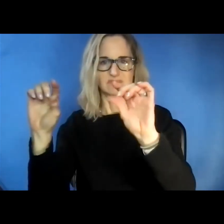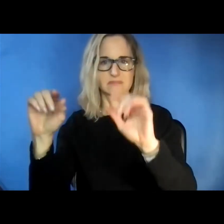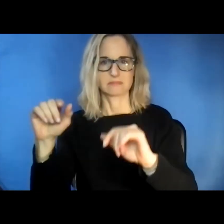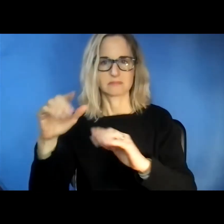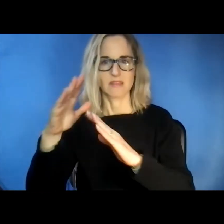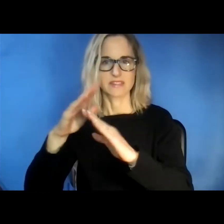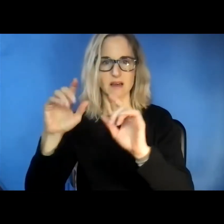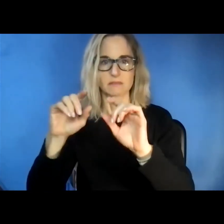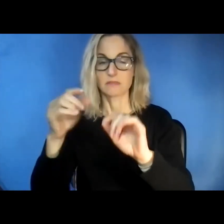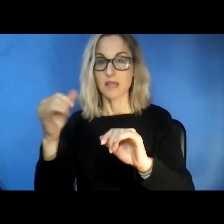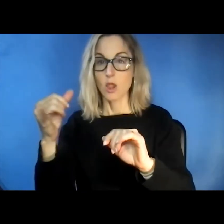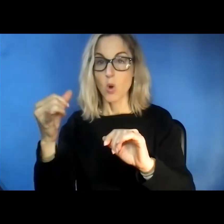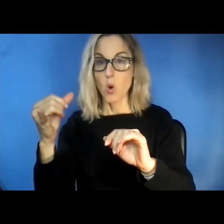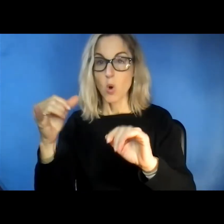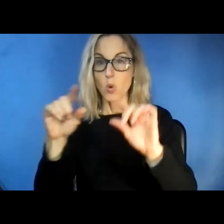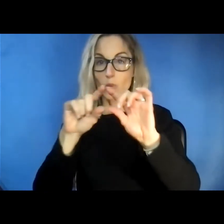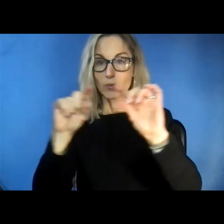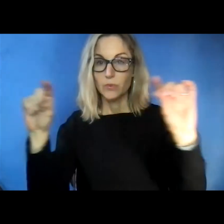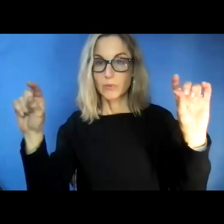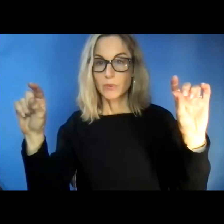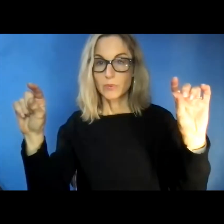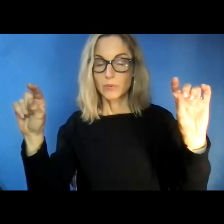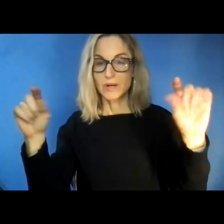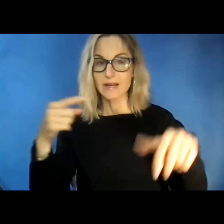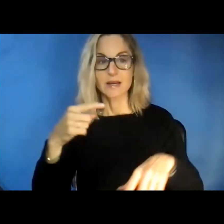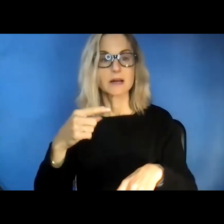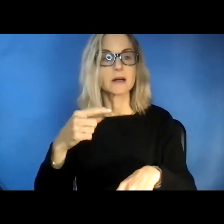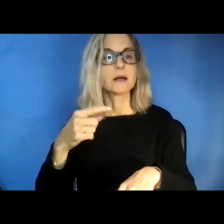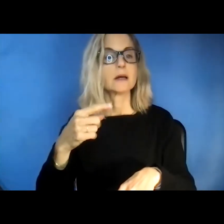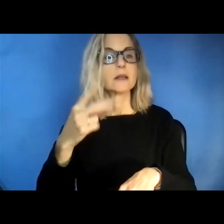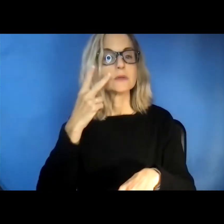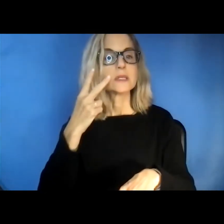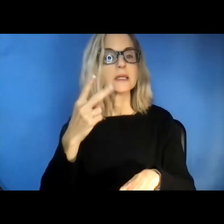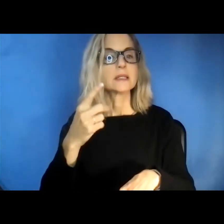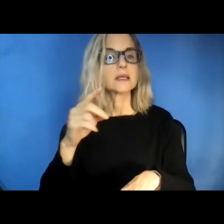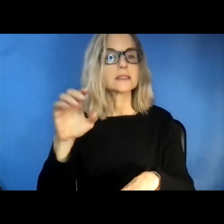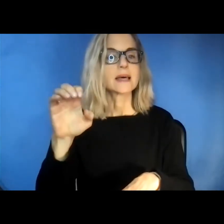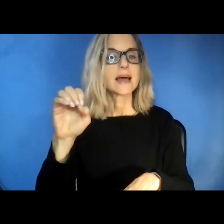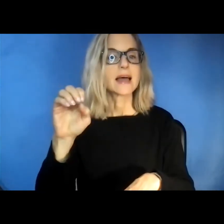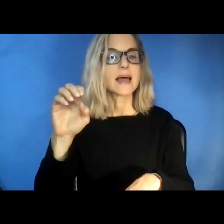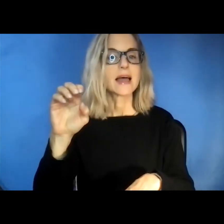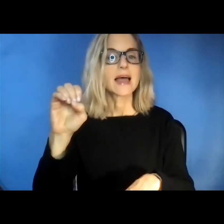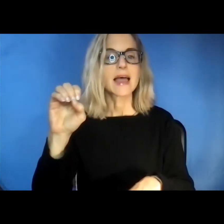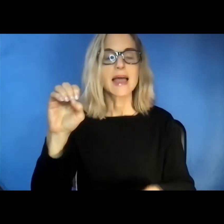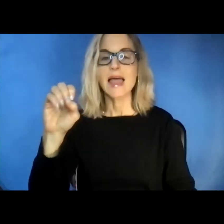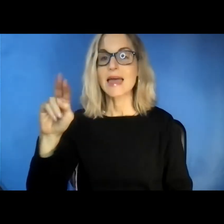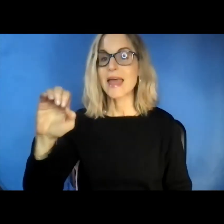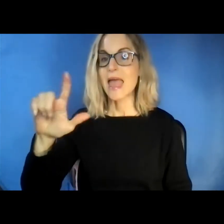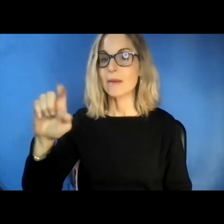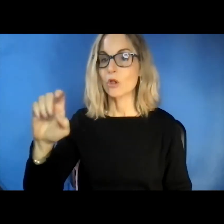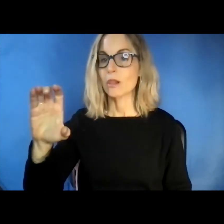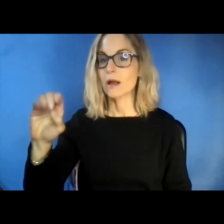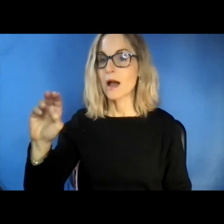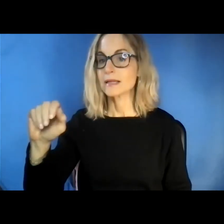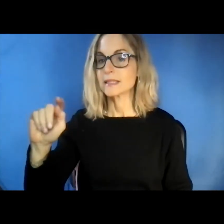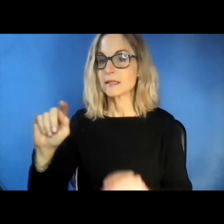That yellow bar down. I'm not seeing anything here. Oh, I see what you're talking about. Okay, I got you.